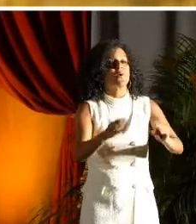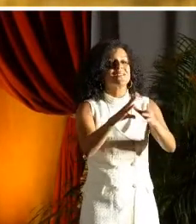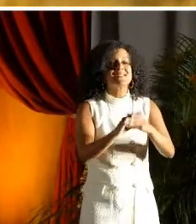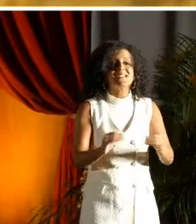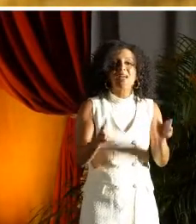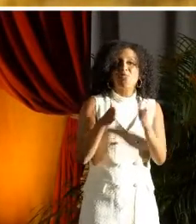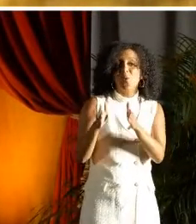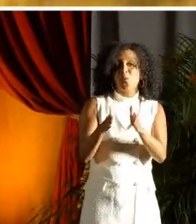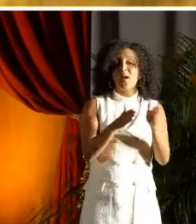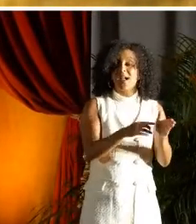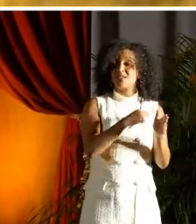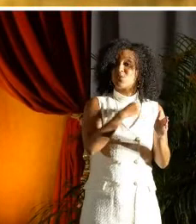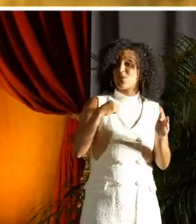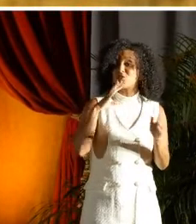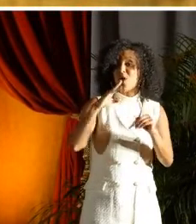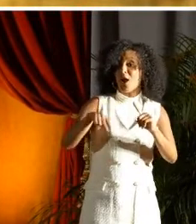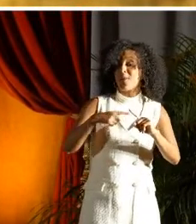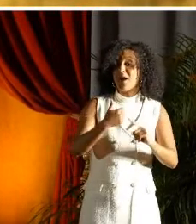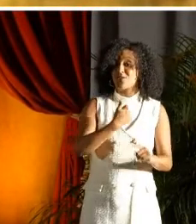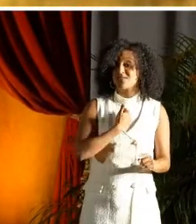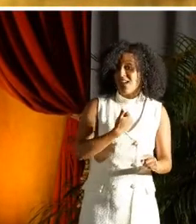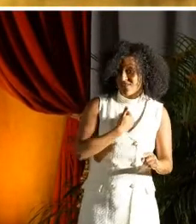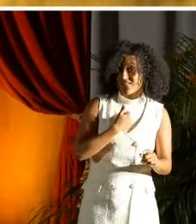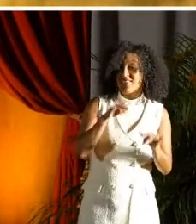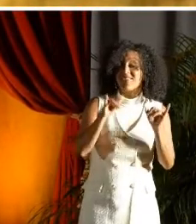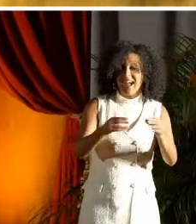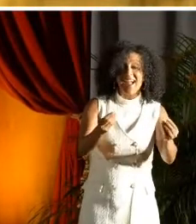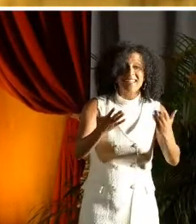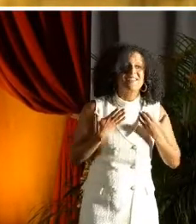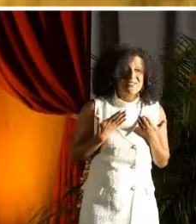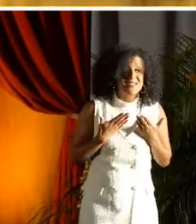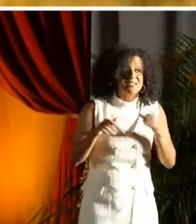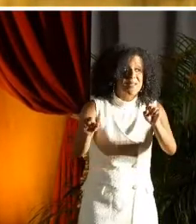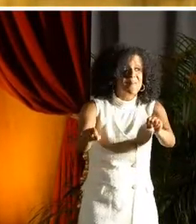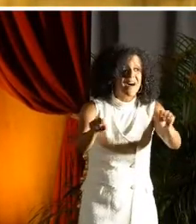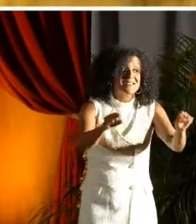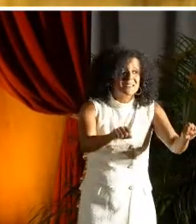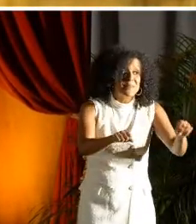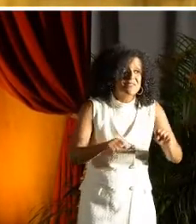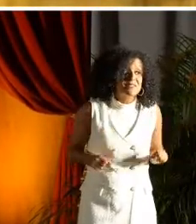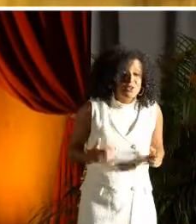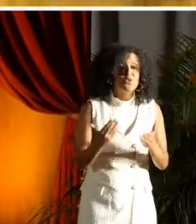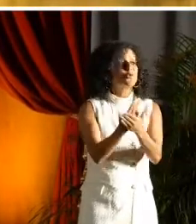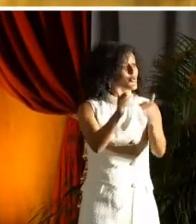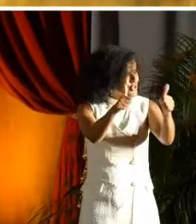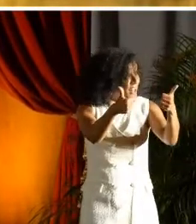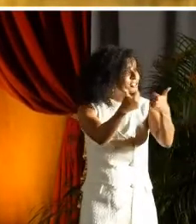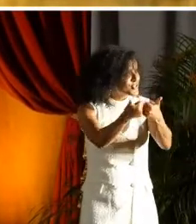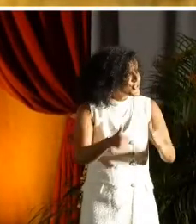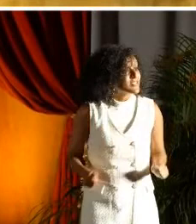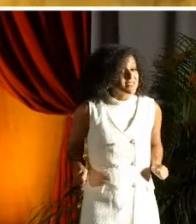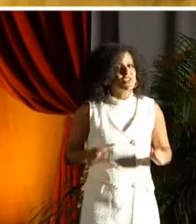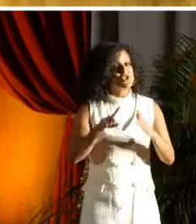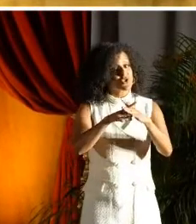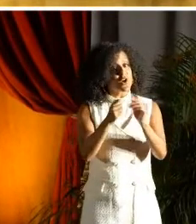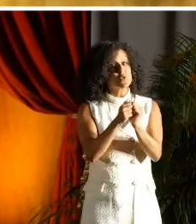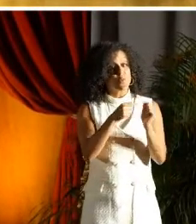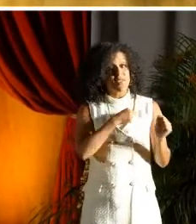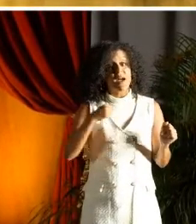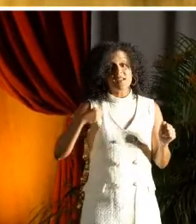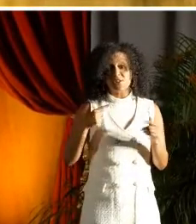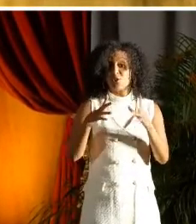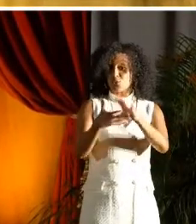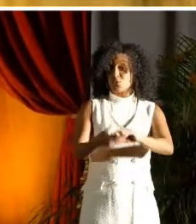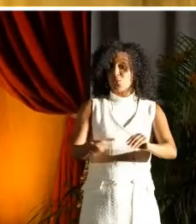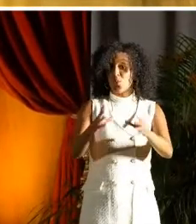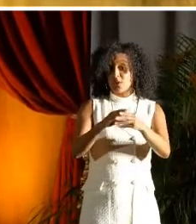ways in which we talk about ourselves. And that, I believe, gives us new possibilities and new challenges. But it can start with us and the stories we